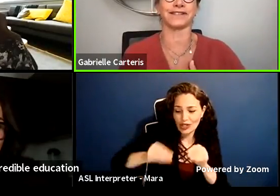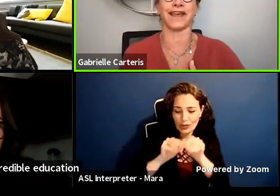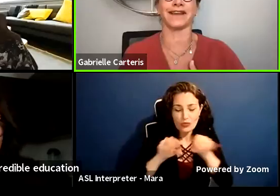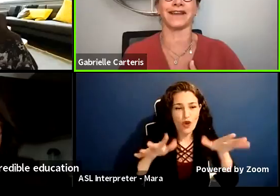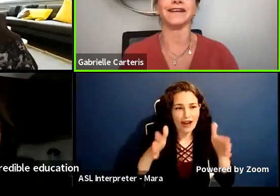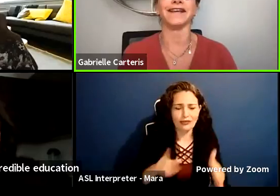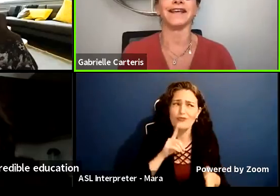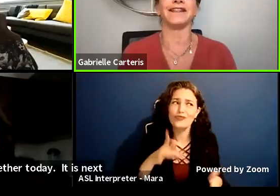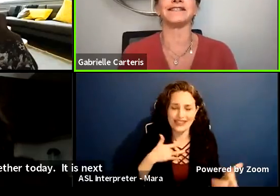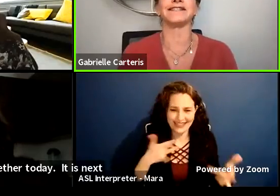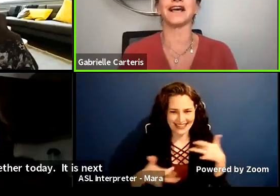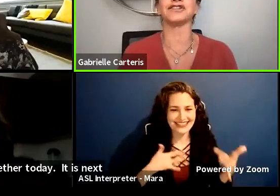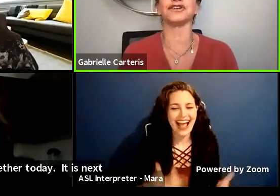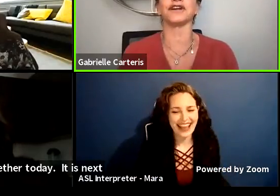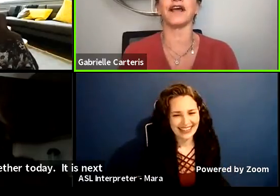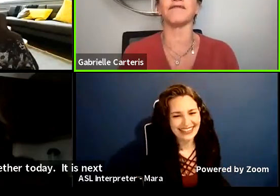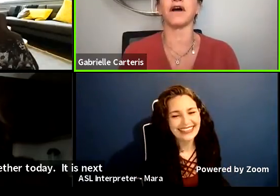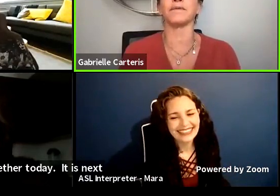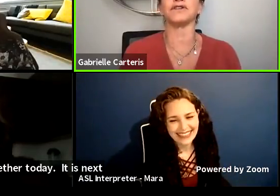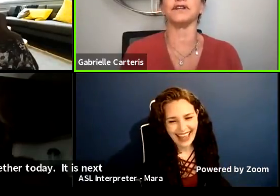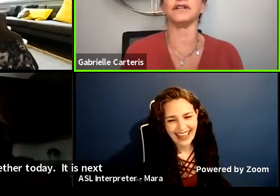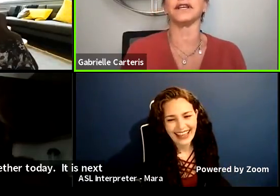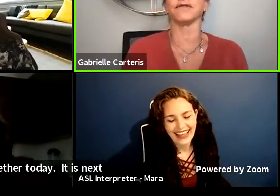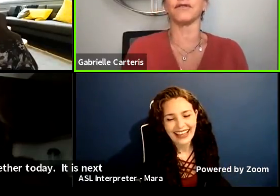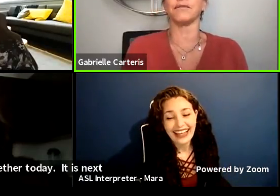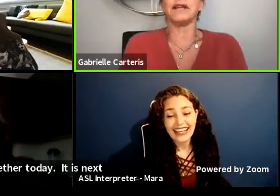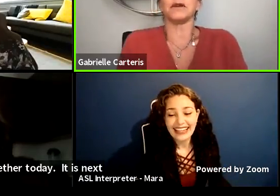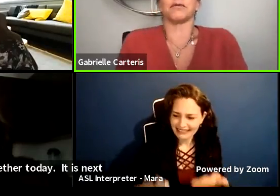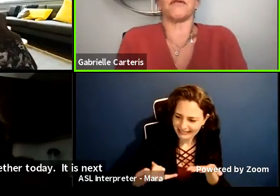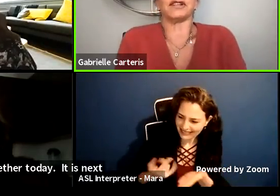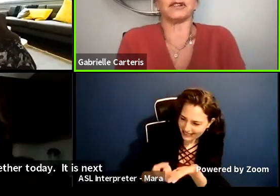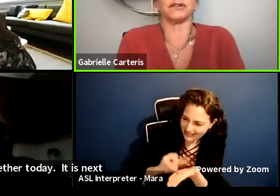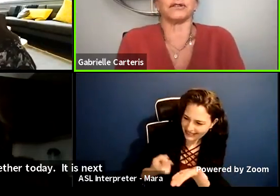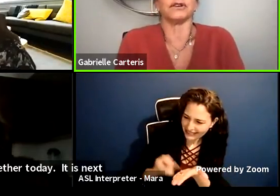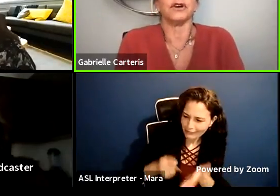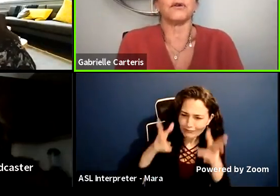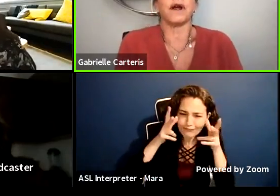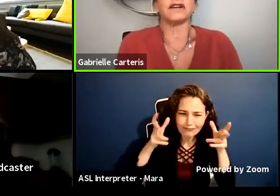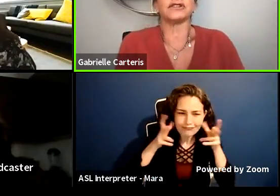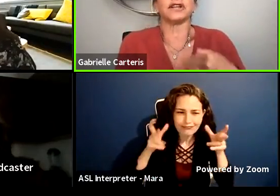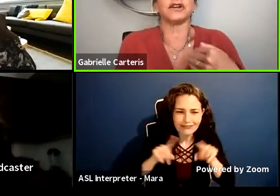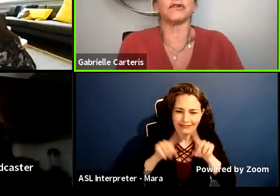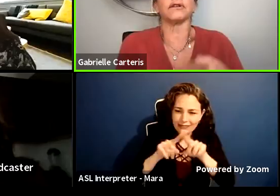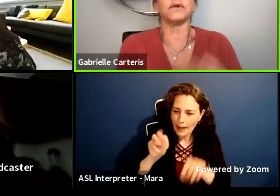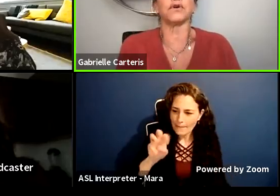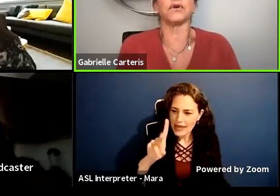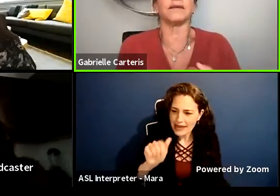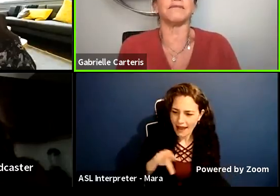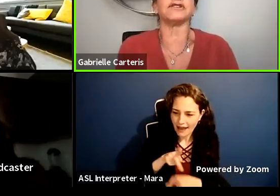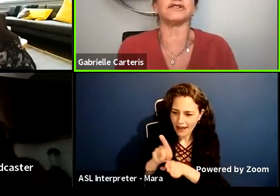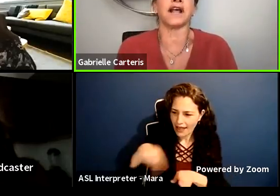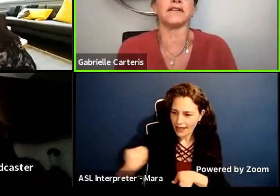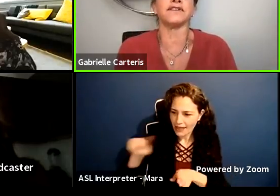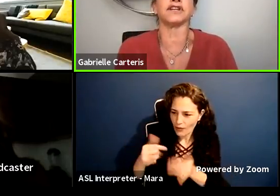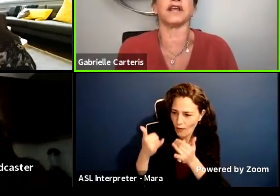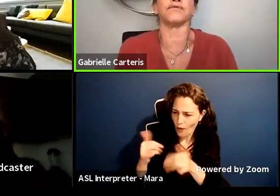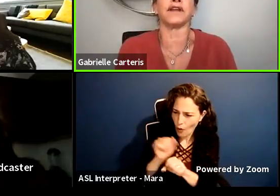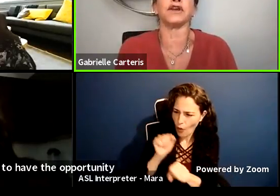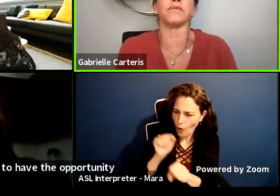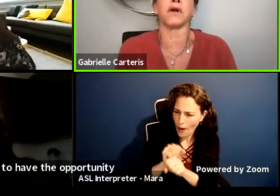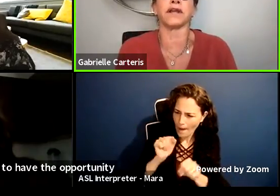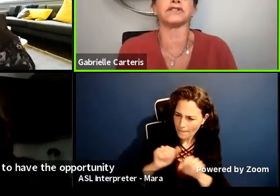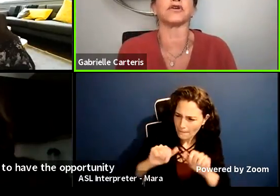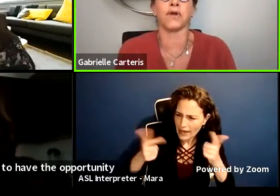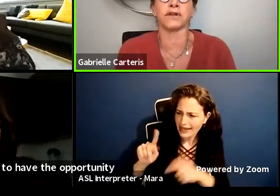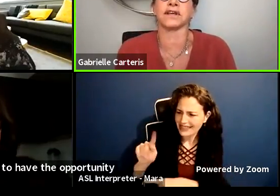very excited. In the discussion, you're going to have the opportunity to hear from media professionals who are actually currently working in major television and